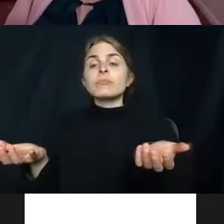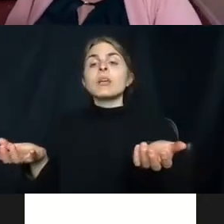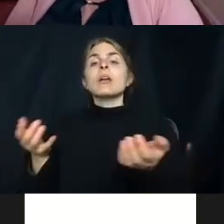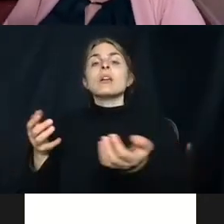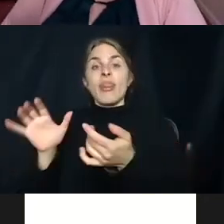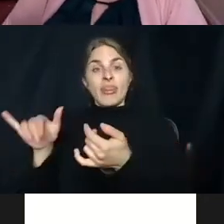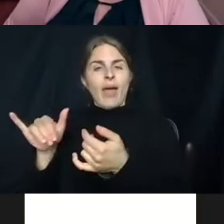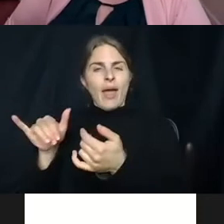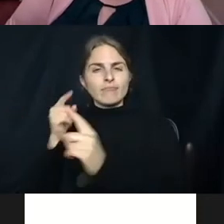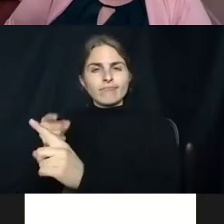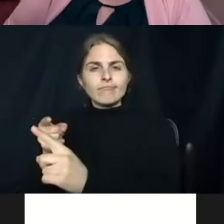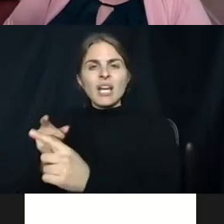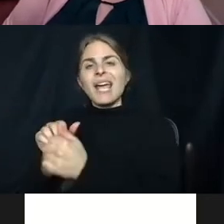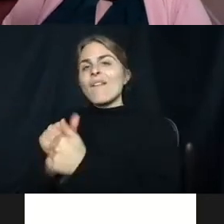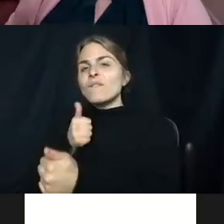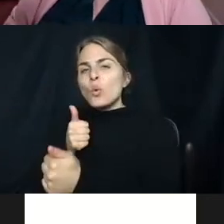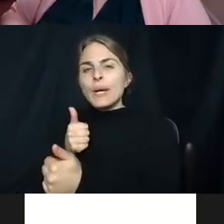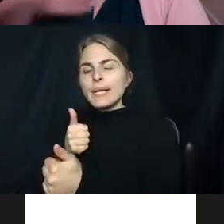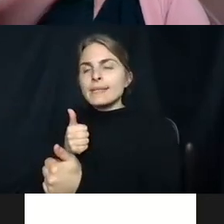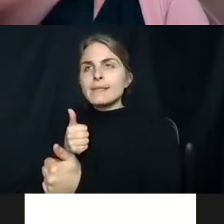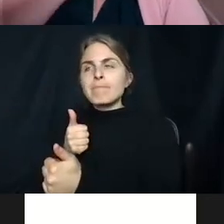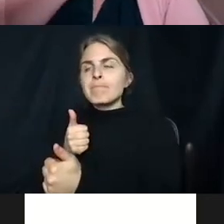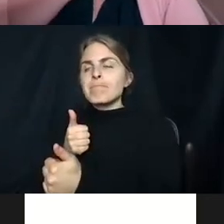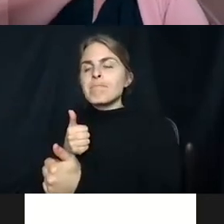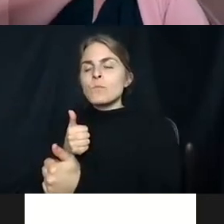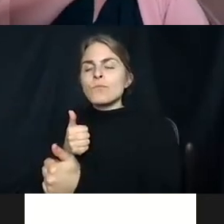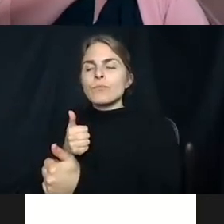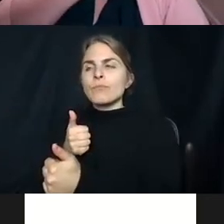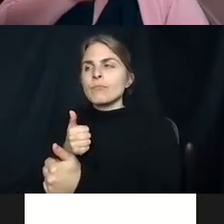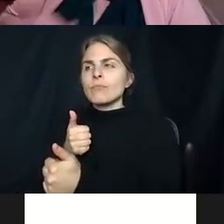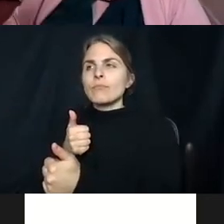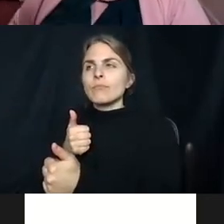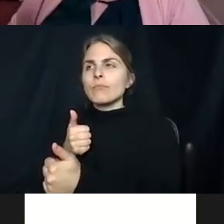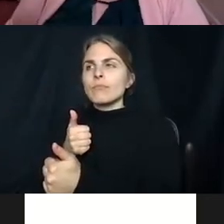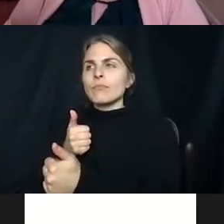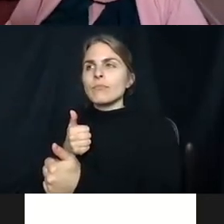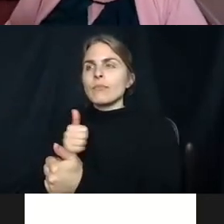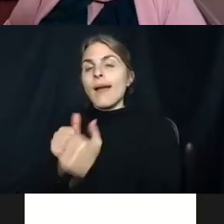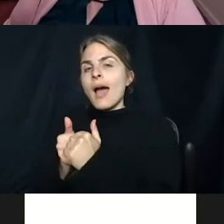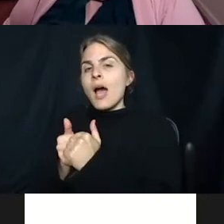the issue of how medical